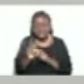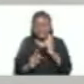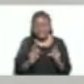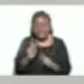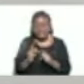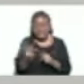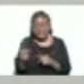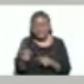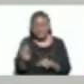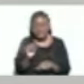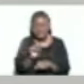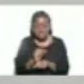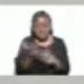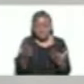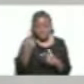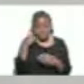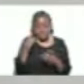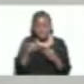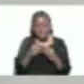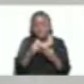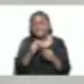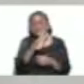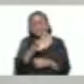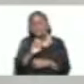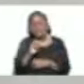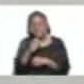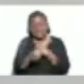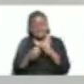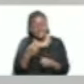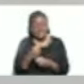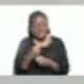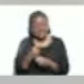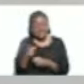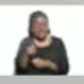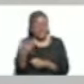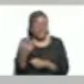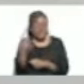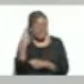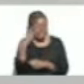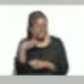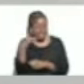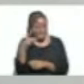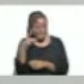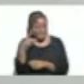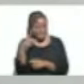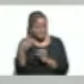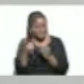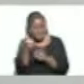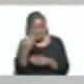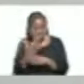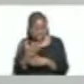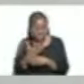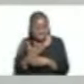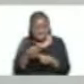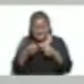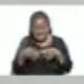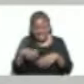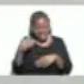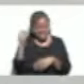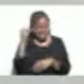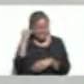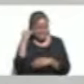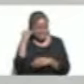one capacity or another for more than four decades. One of the things he says he finds most disturbing is the appalling lack of knowledge of